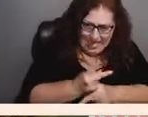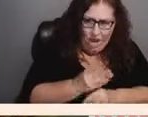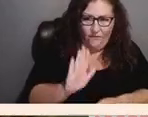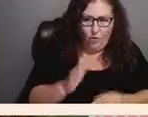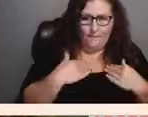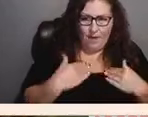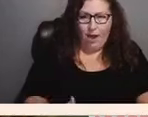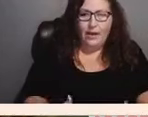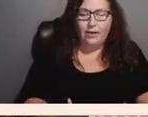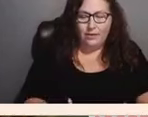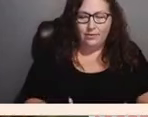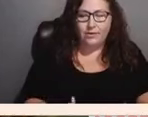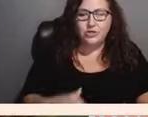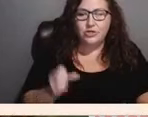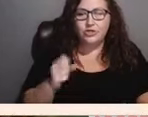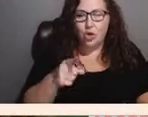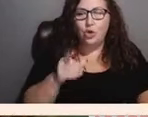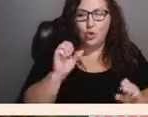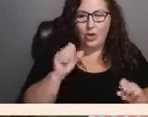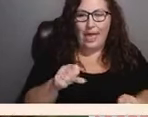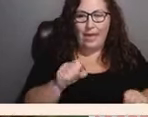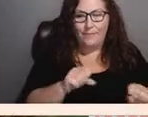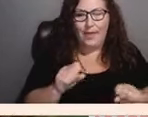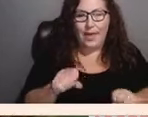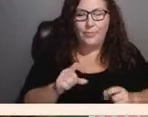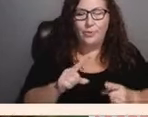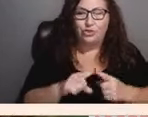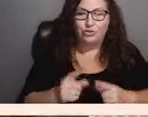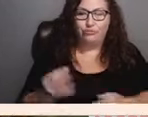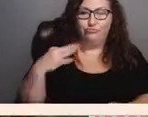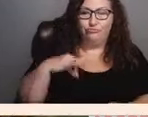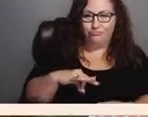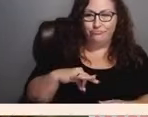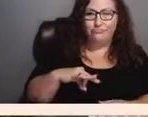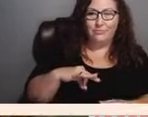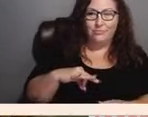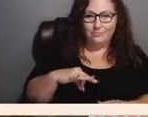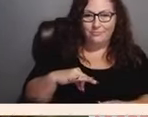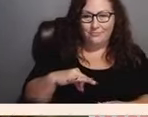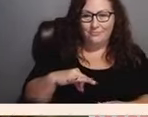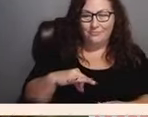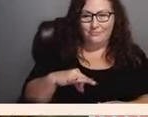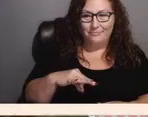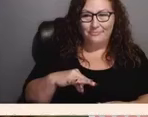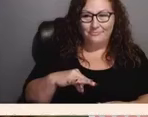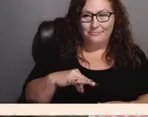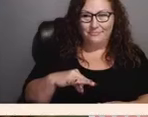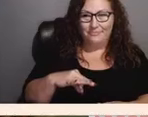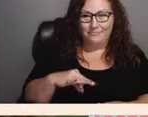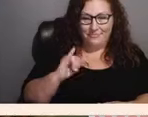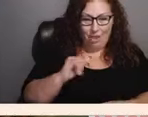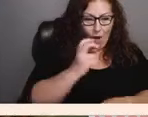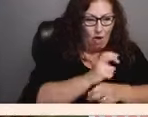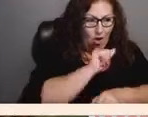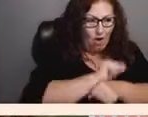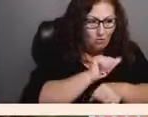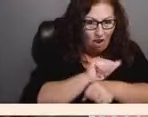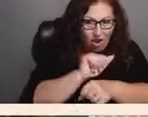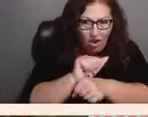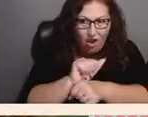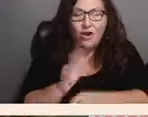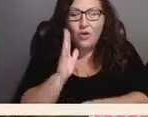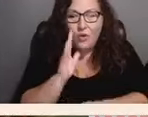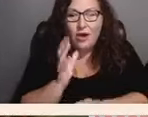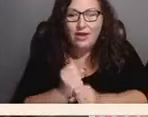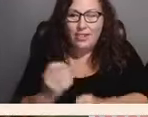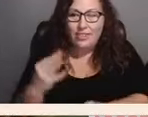so that you can be able to reap the benefits and the fruits, to pick the fruits off the tree of your marriage and your